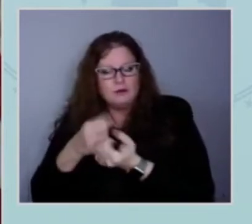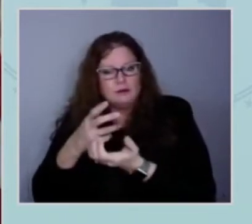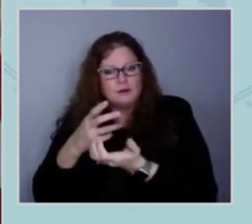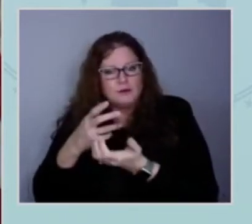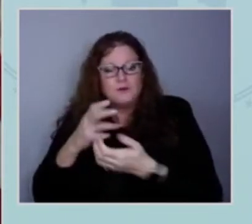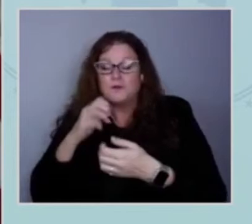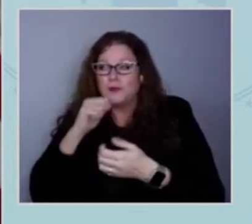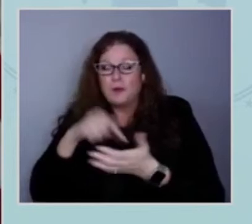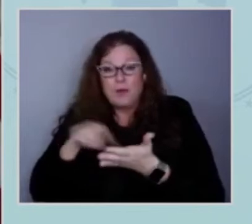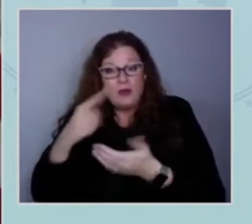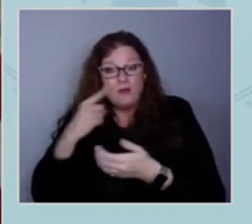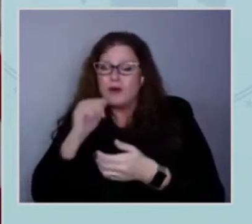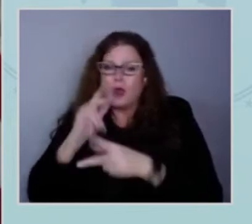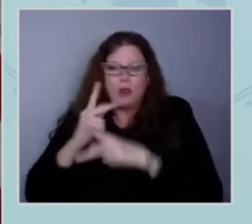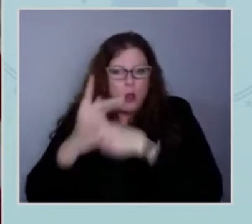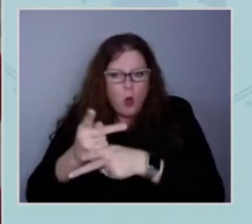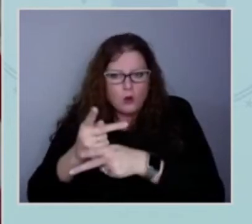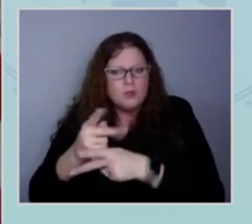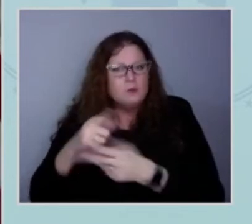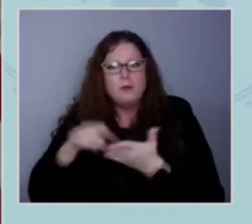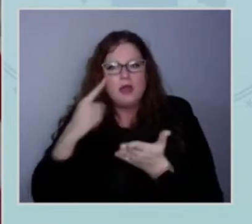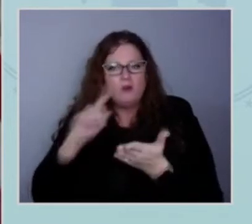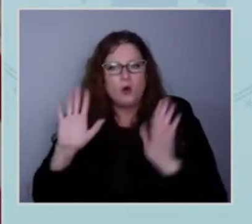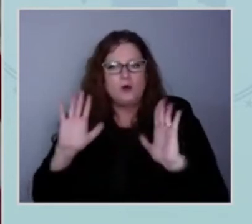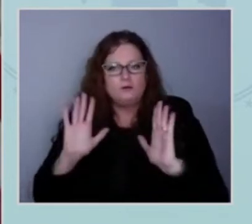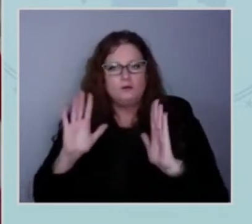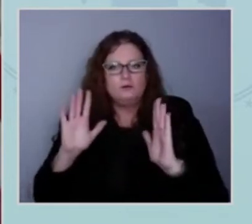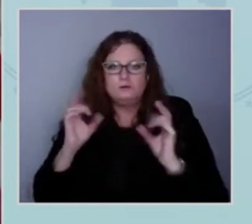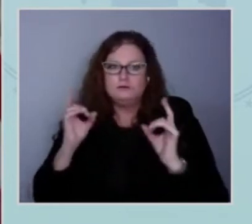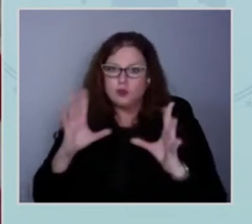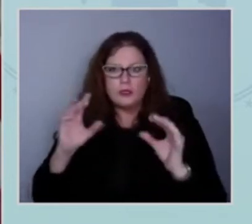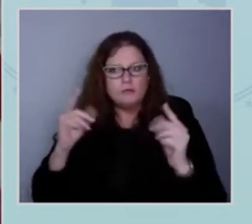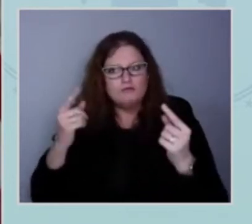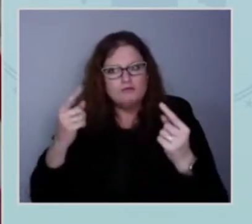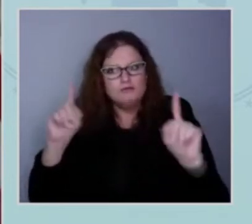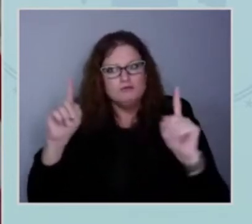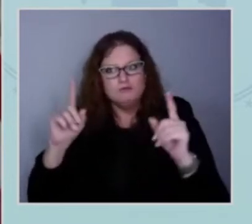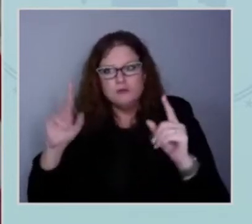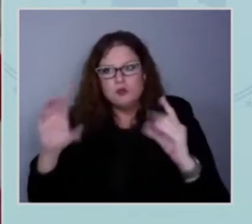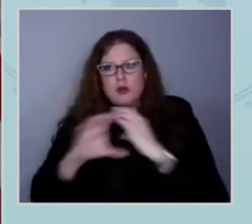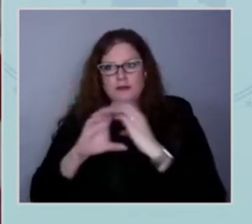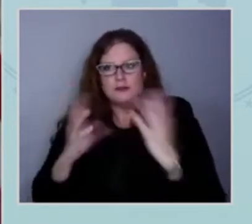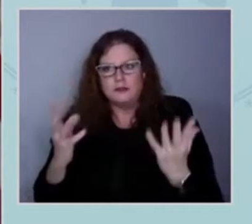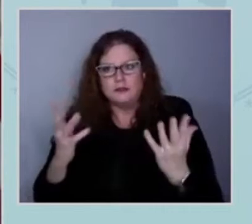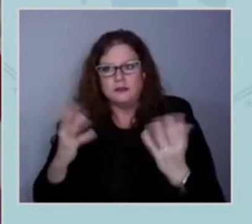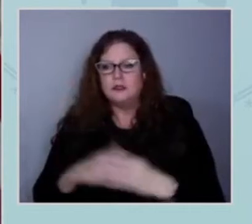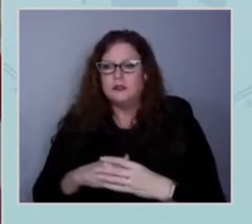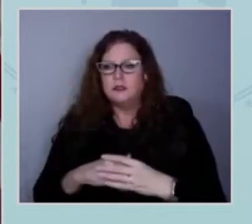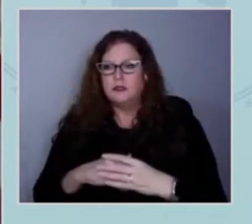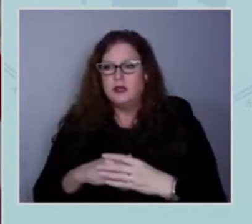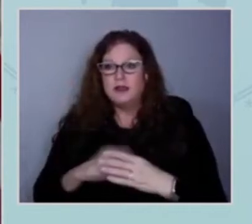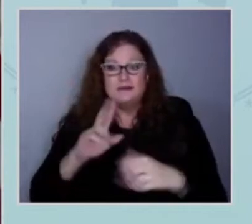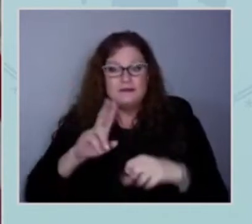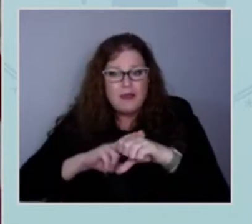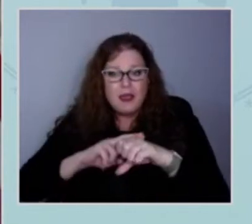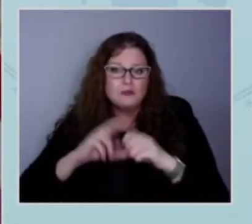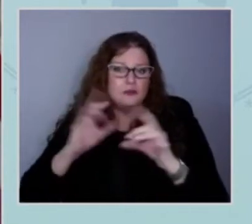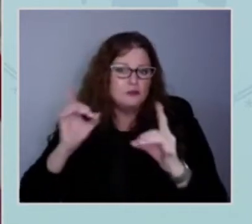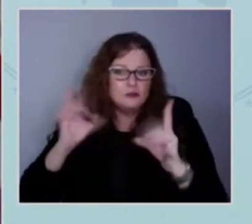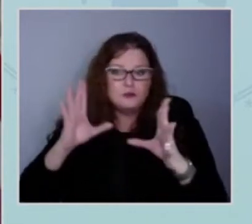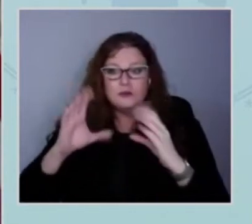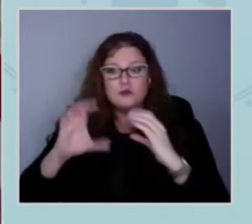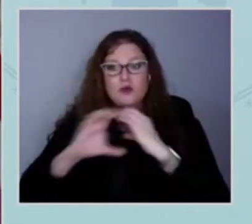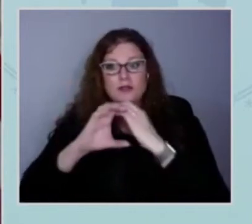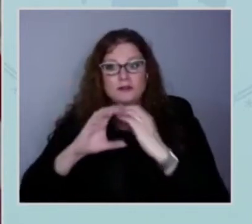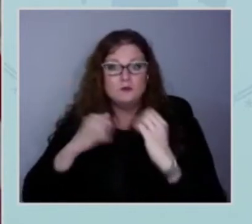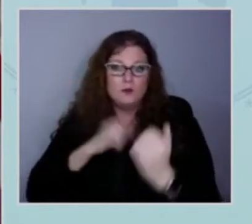it was supposed to be paid for, not a loan, to be paid for in a crisis. This is a